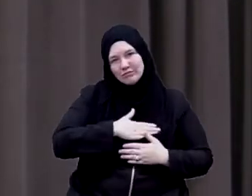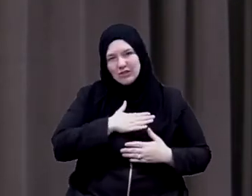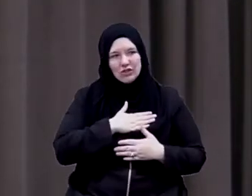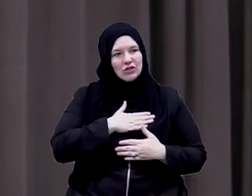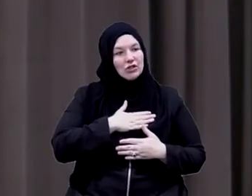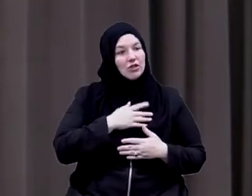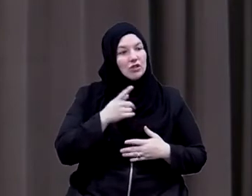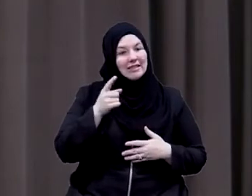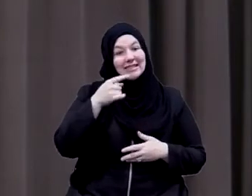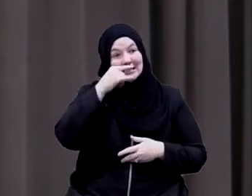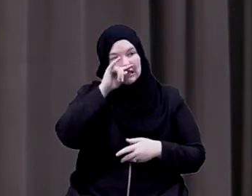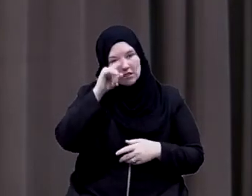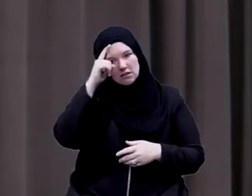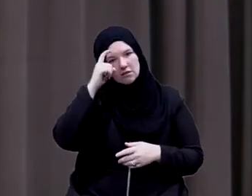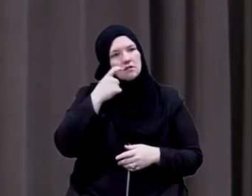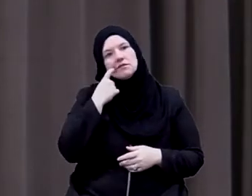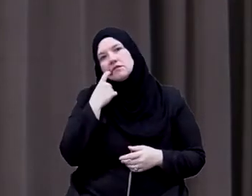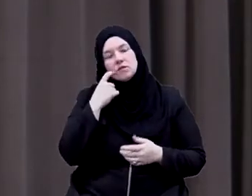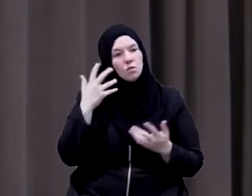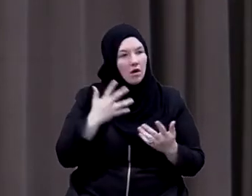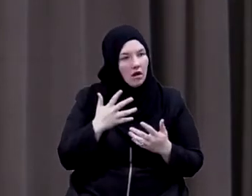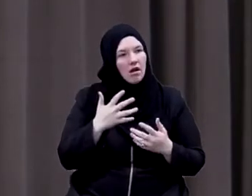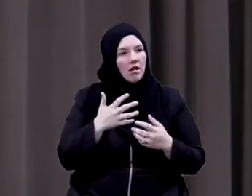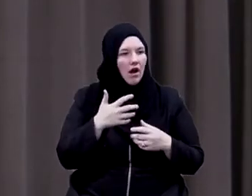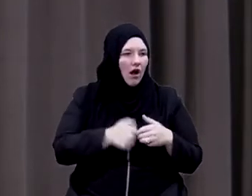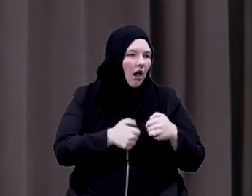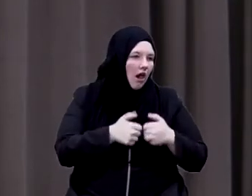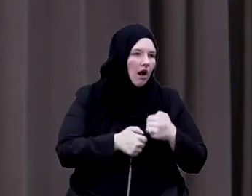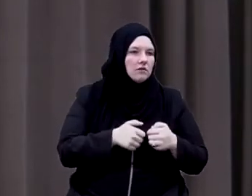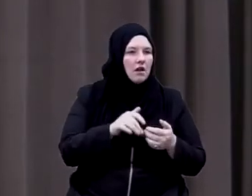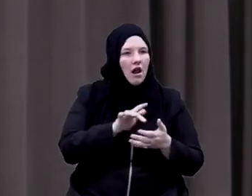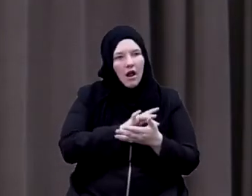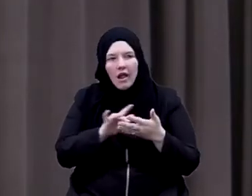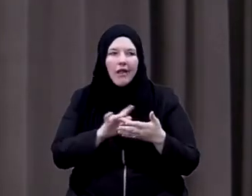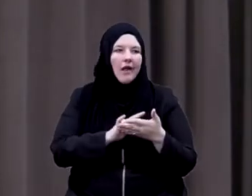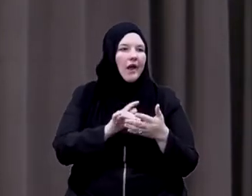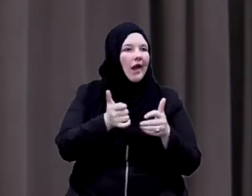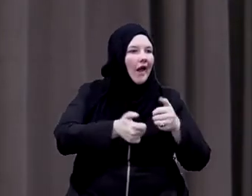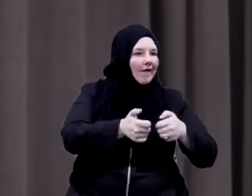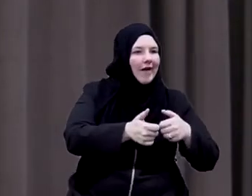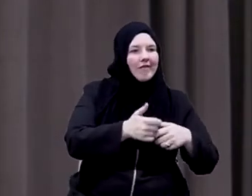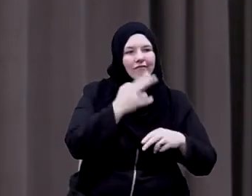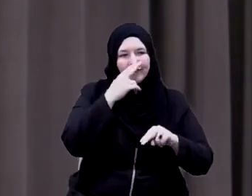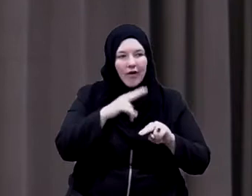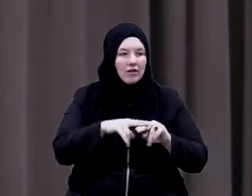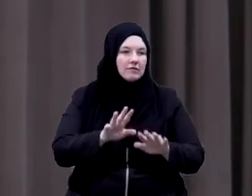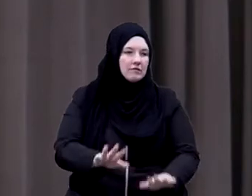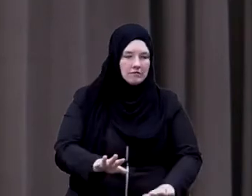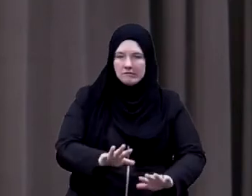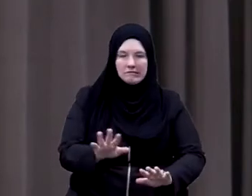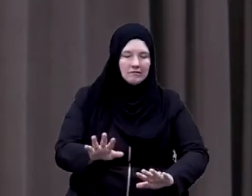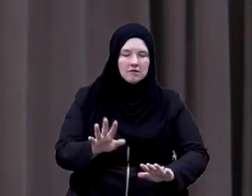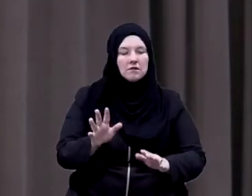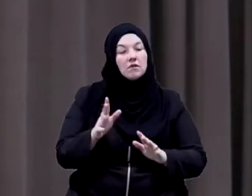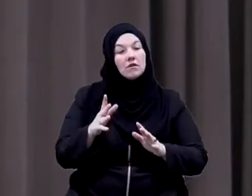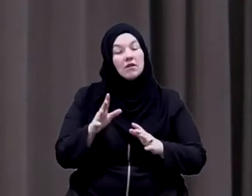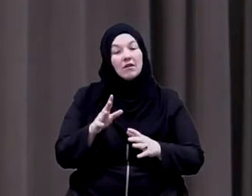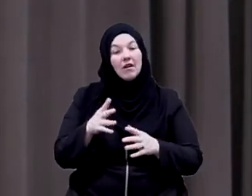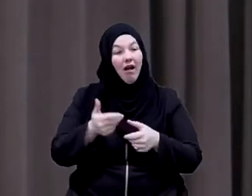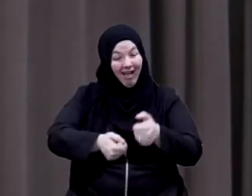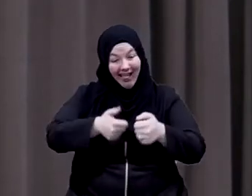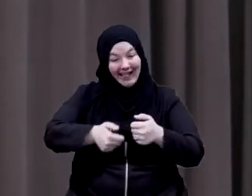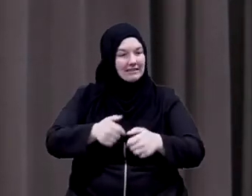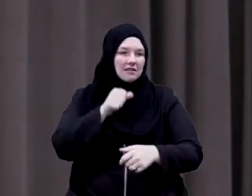them on to what is serious and beneficial. This is how our ummah will change. Our ummah will